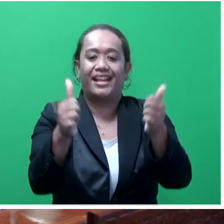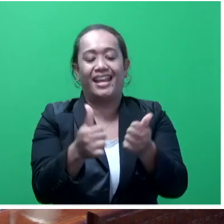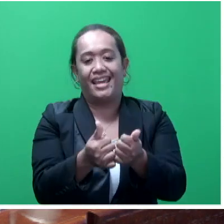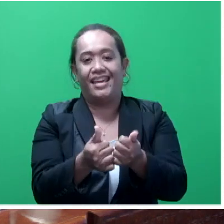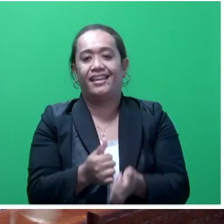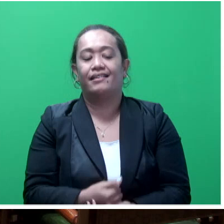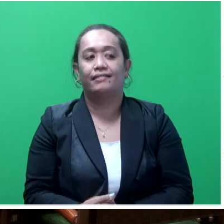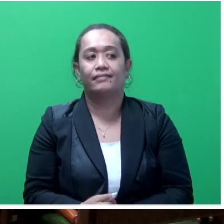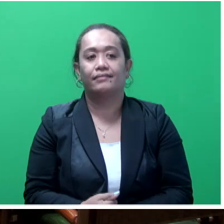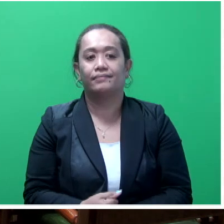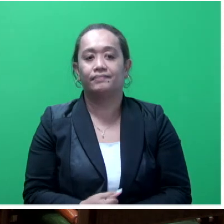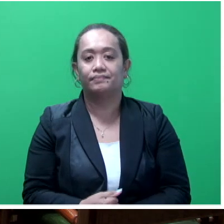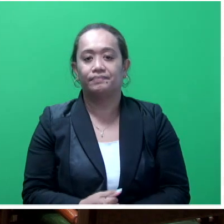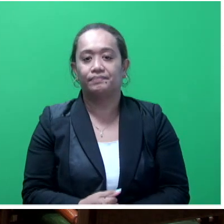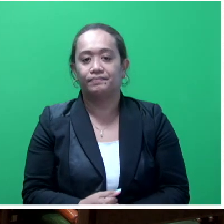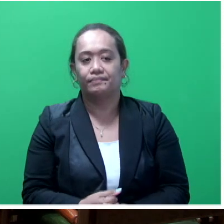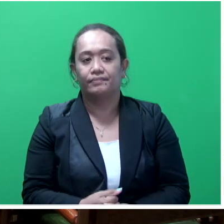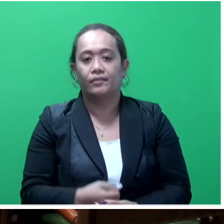unanimously.